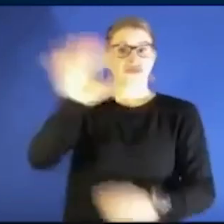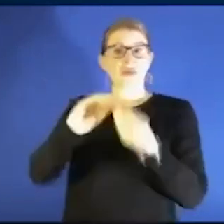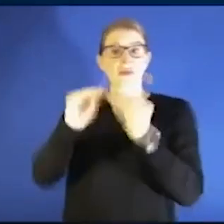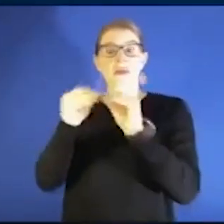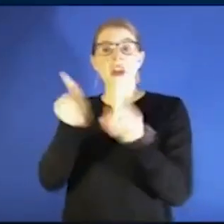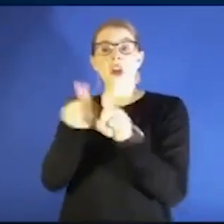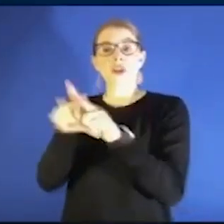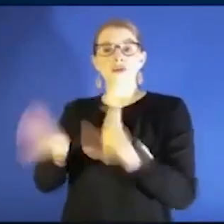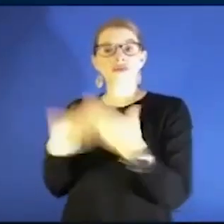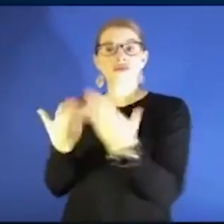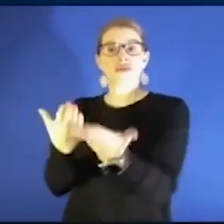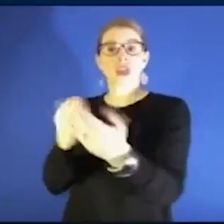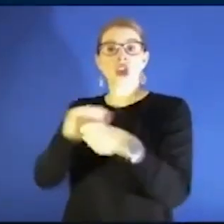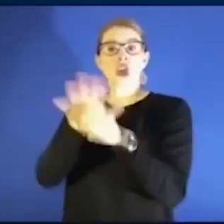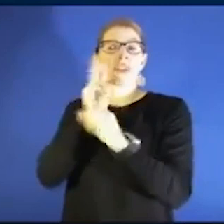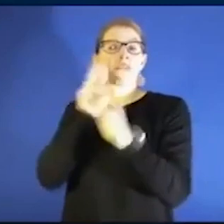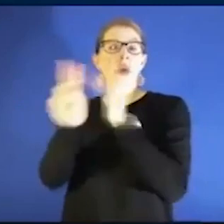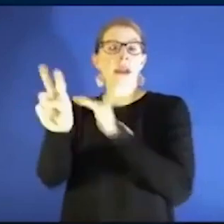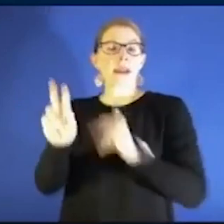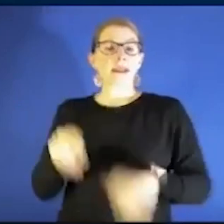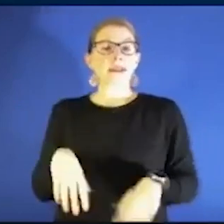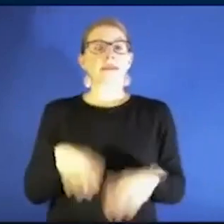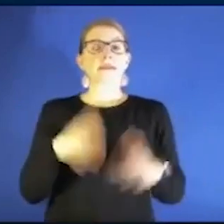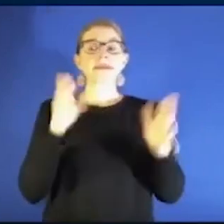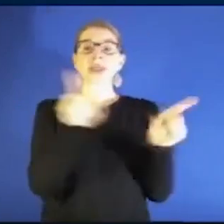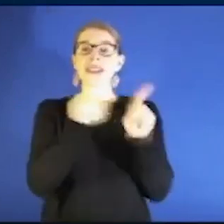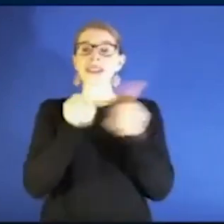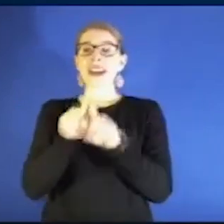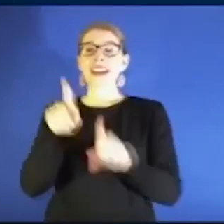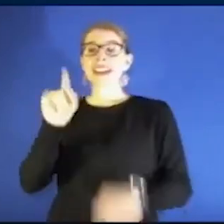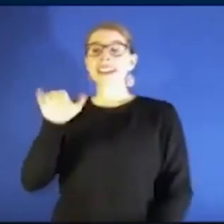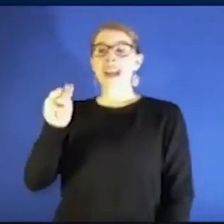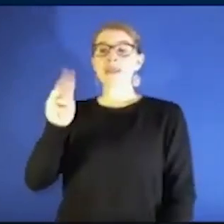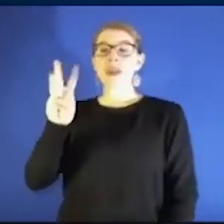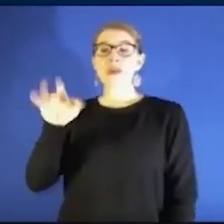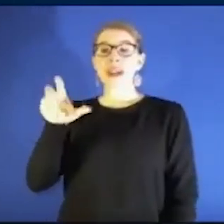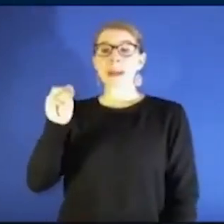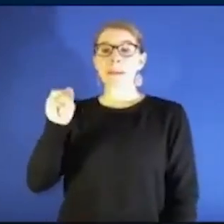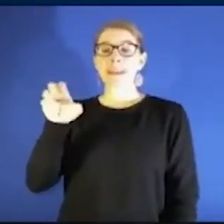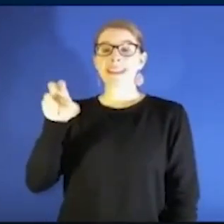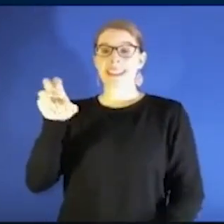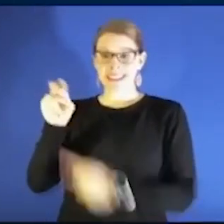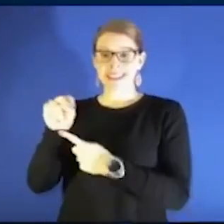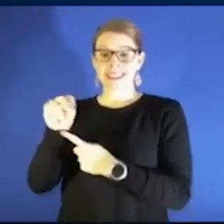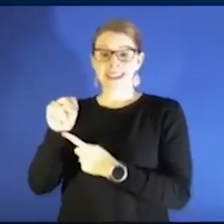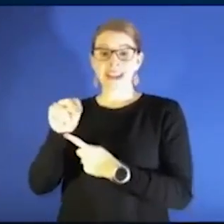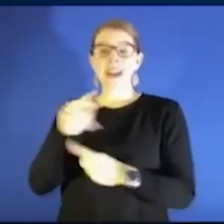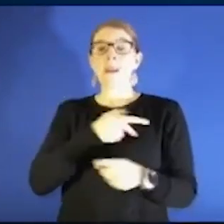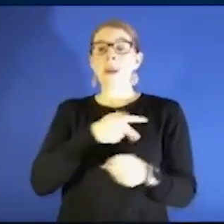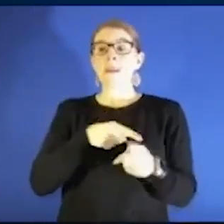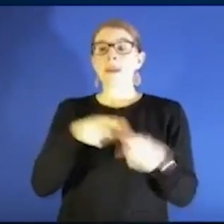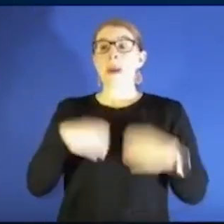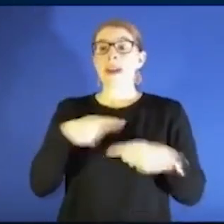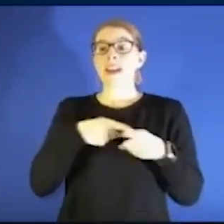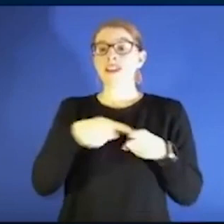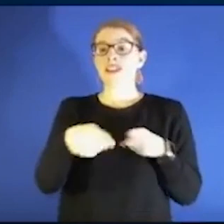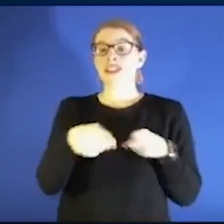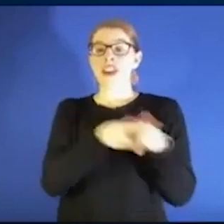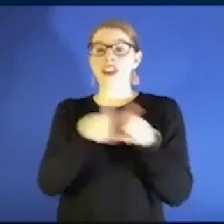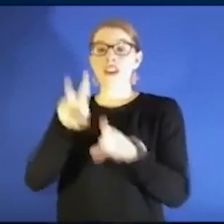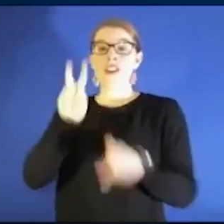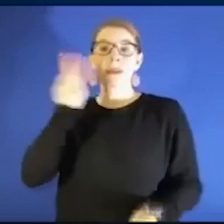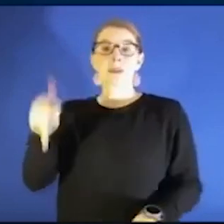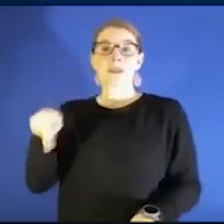COVID forecast. Also, glad to have Dr. Tim Williamson, pulmonologist, critical care specialist, and VP of Quality and Safety at the health